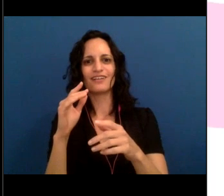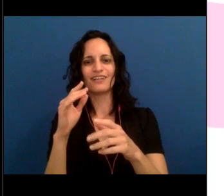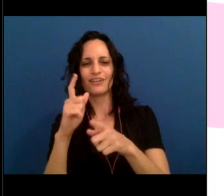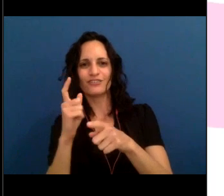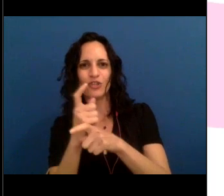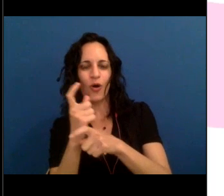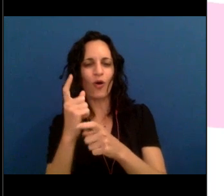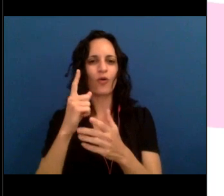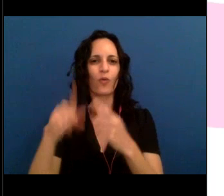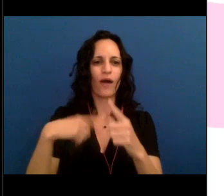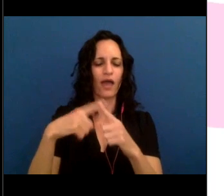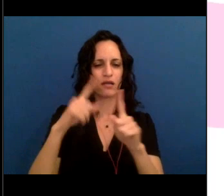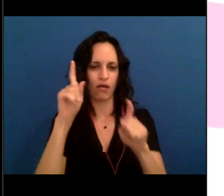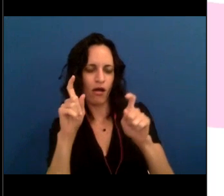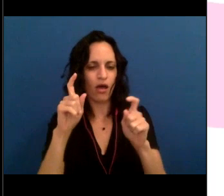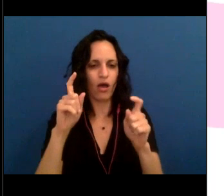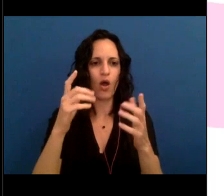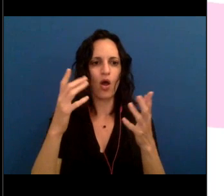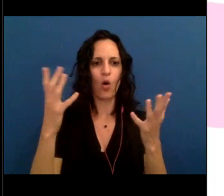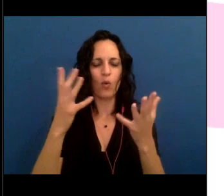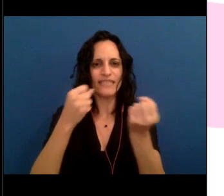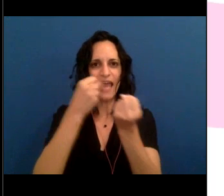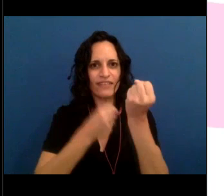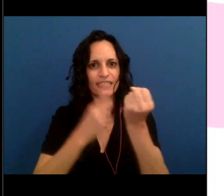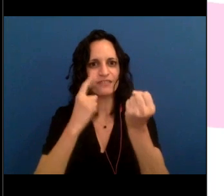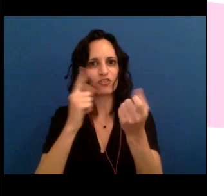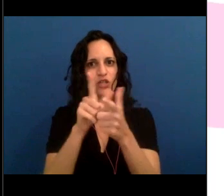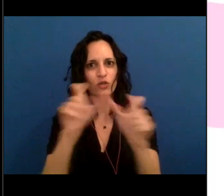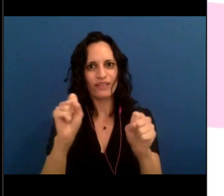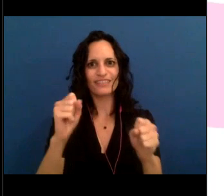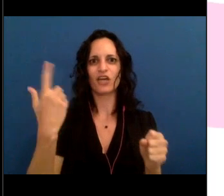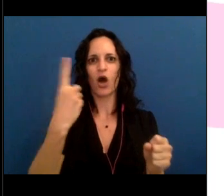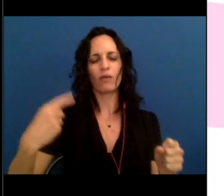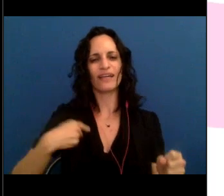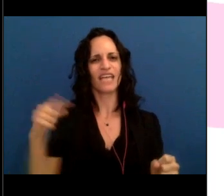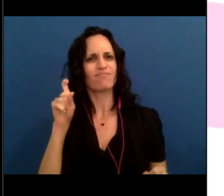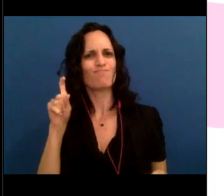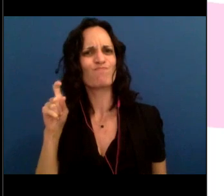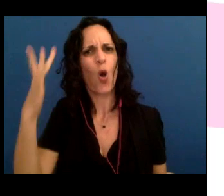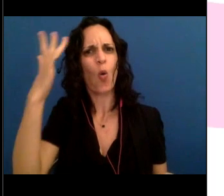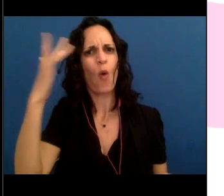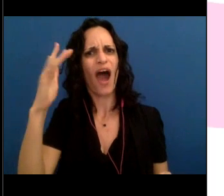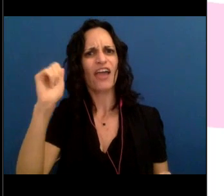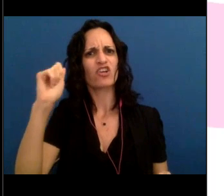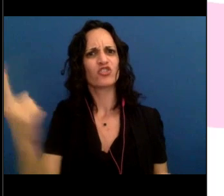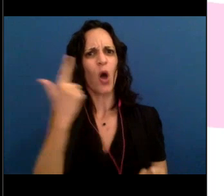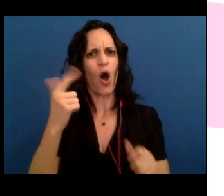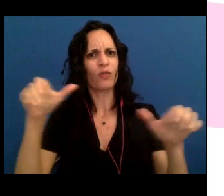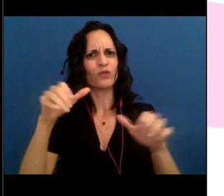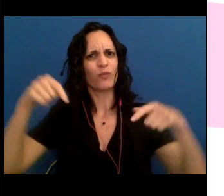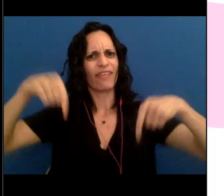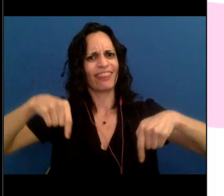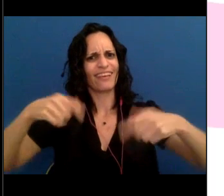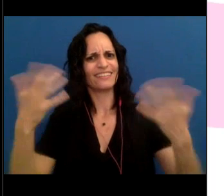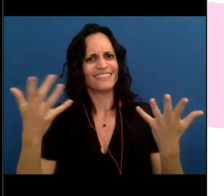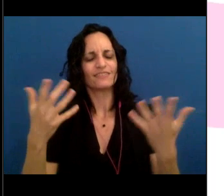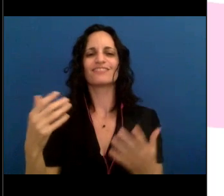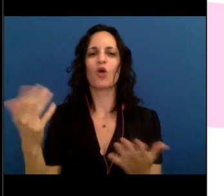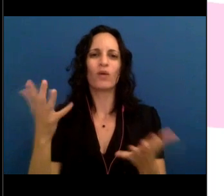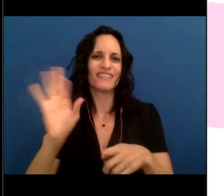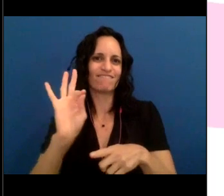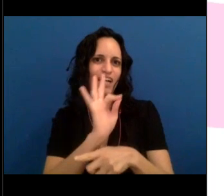the efficacy of linguistics is, my framework is always, why are y'all doing this, right? What is the function of linguistics, which is something I hope to